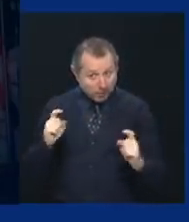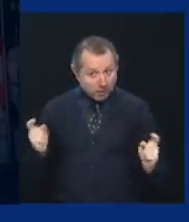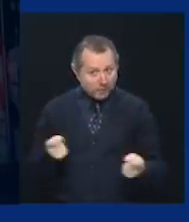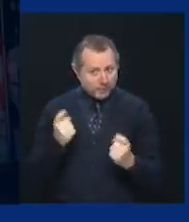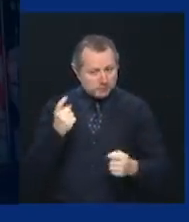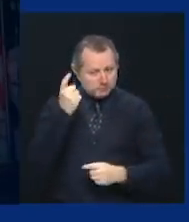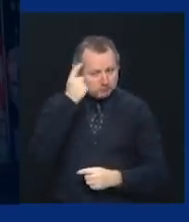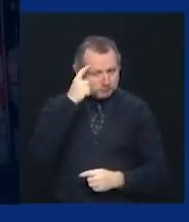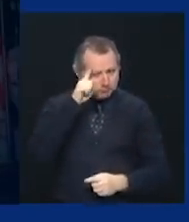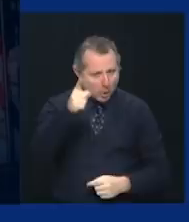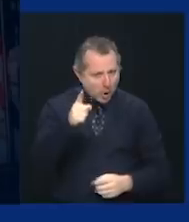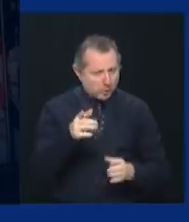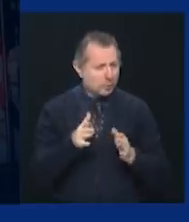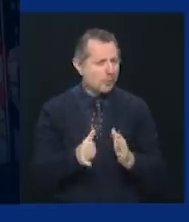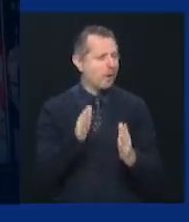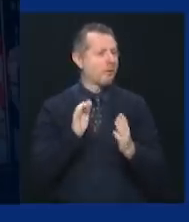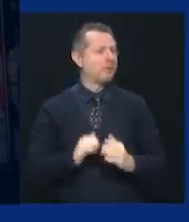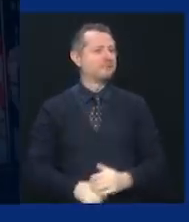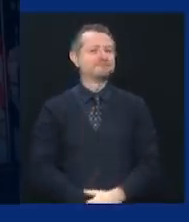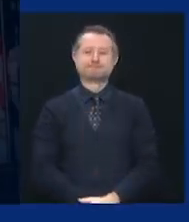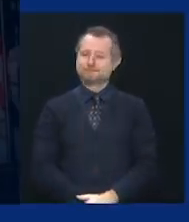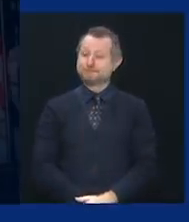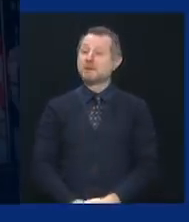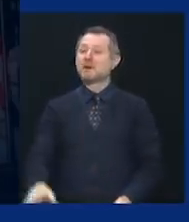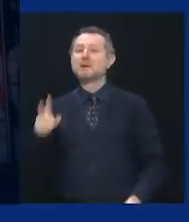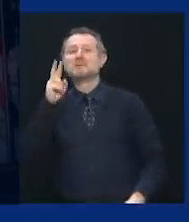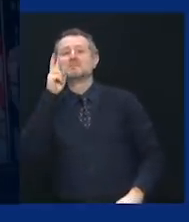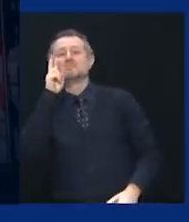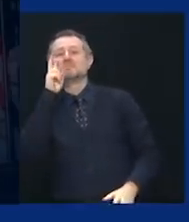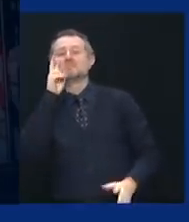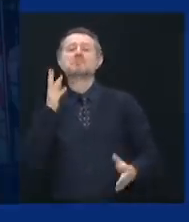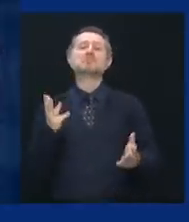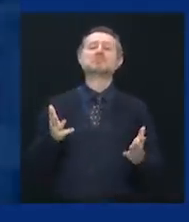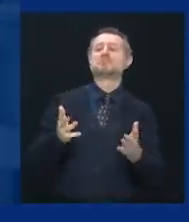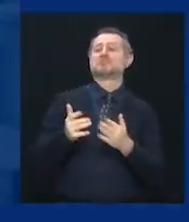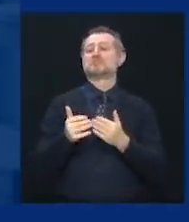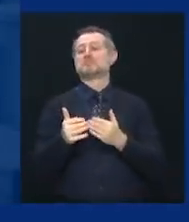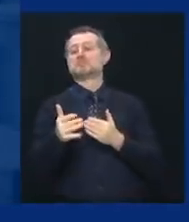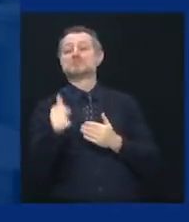smart, and we will find out over the next few days.